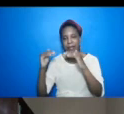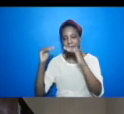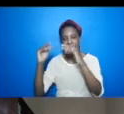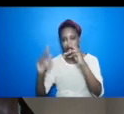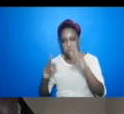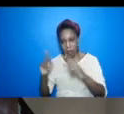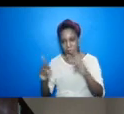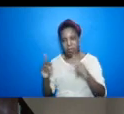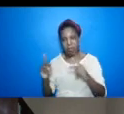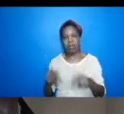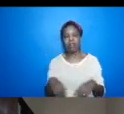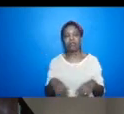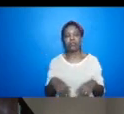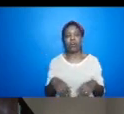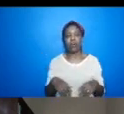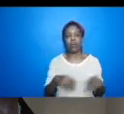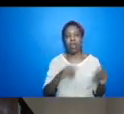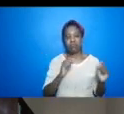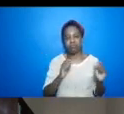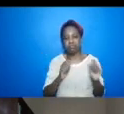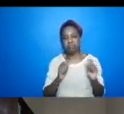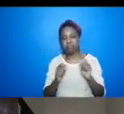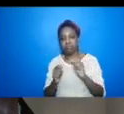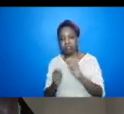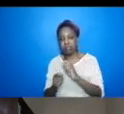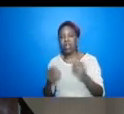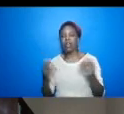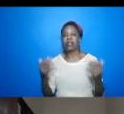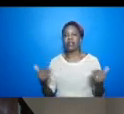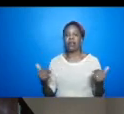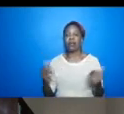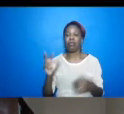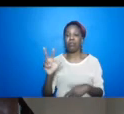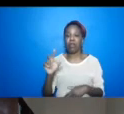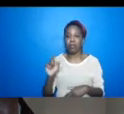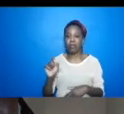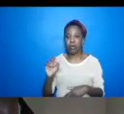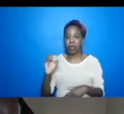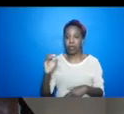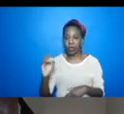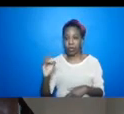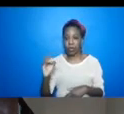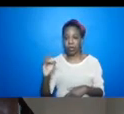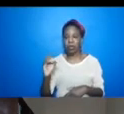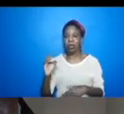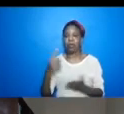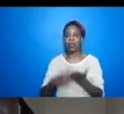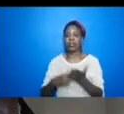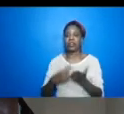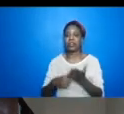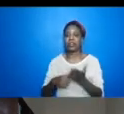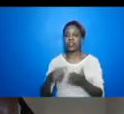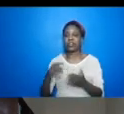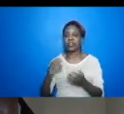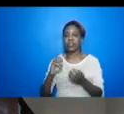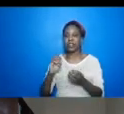3.0 reflects what we're learning in quantum physics, which is that the electrons that stabilize you are the electrons that stabilize